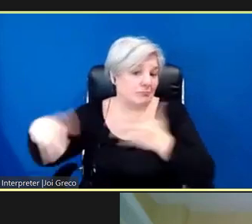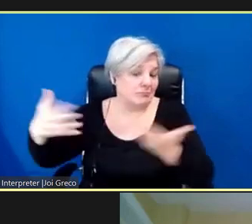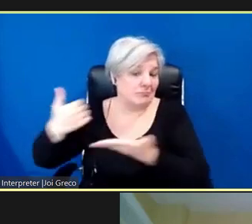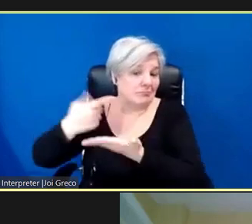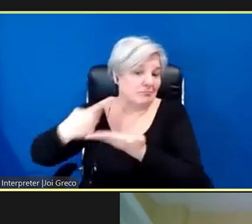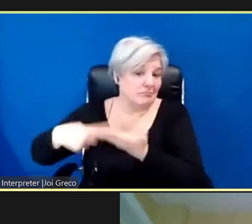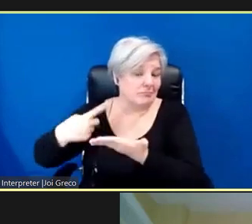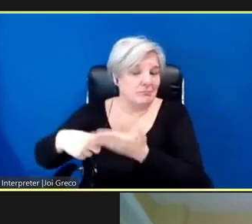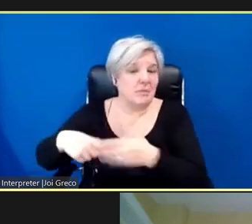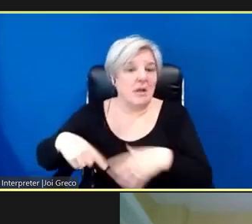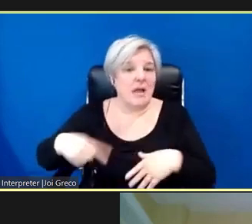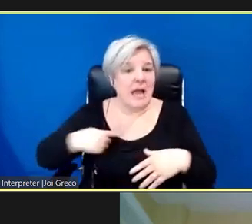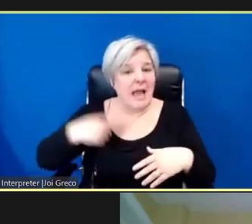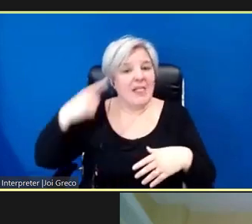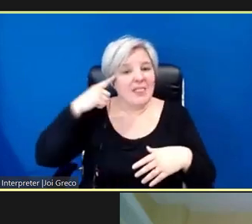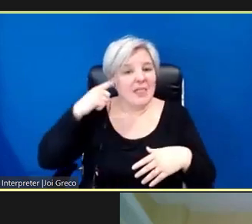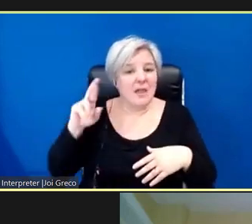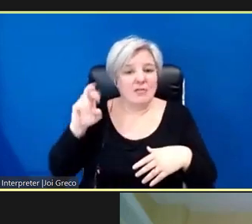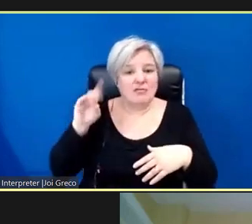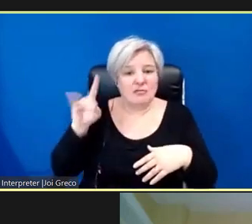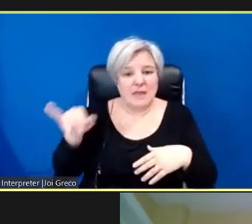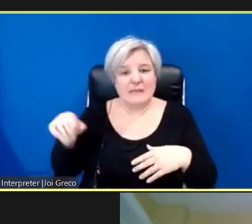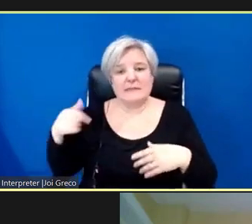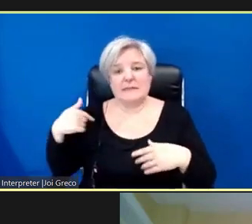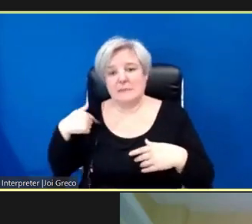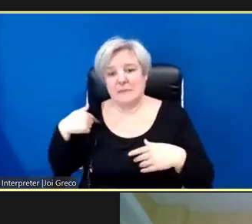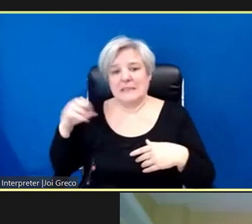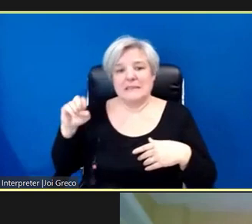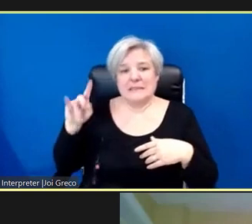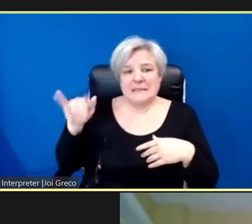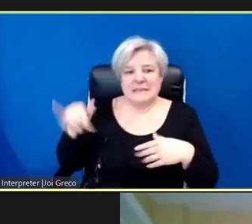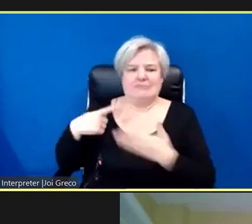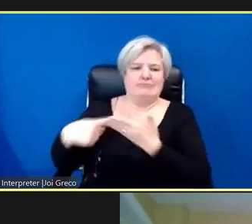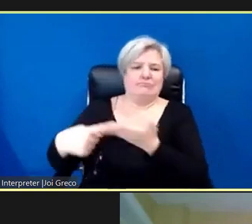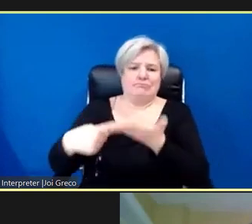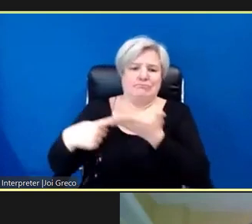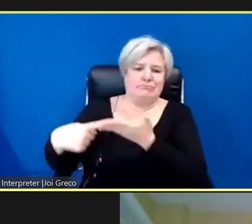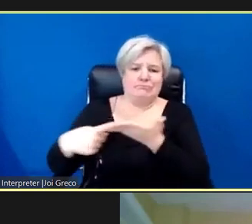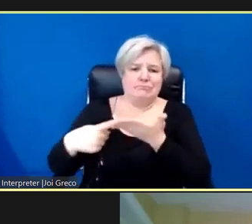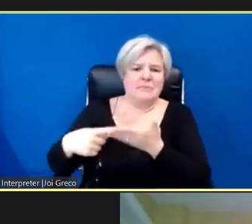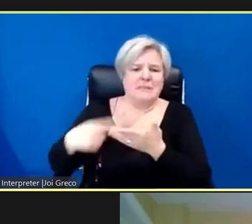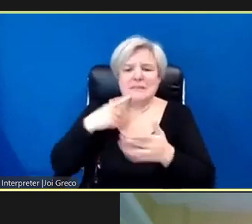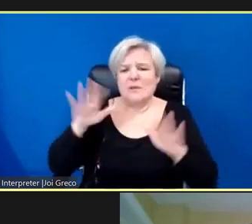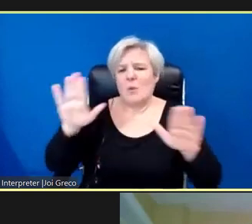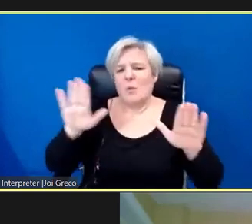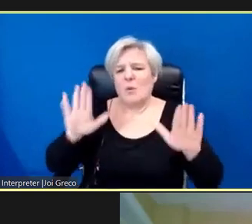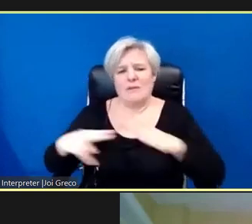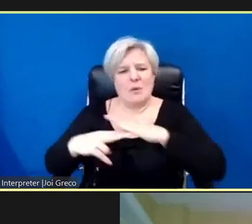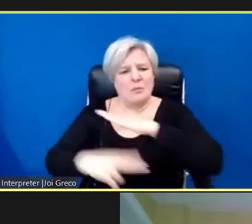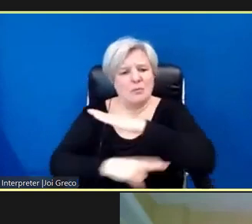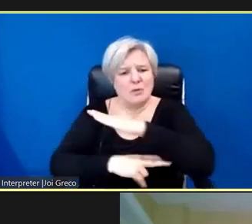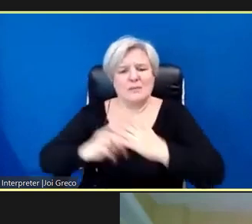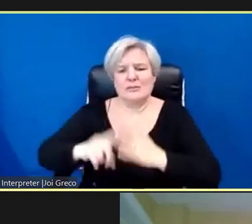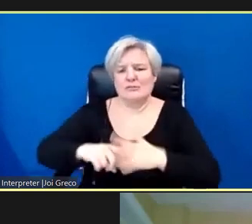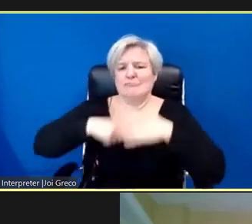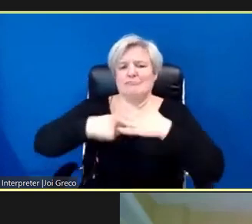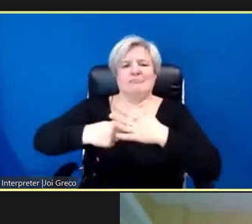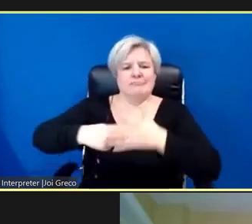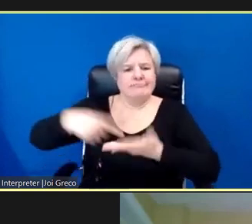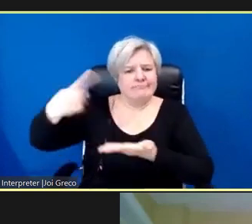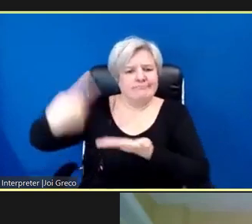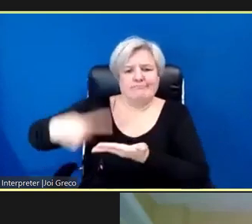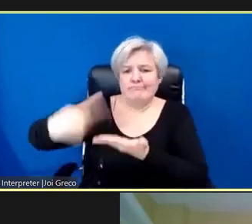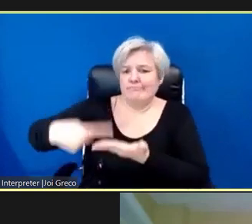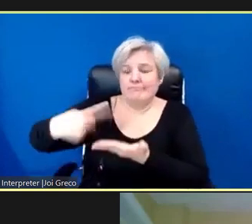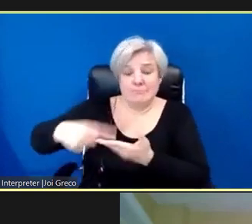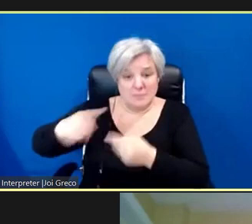but I think Randy and I and Stacy have talked quite a bit of how this is a wonderful bridge and a conversation starter when